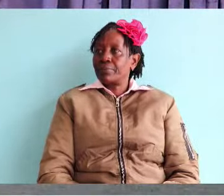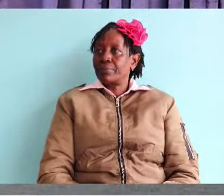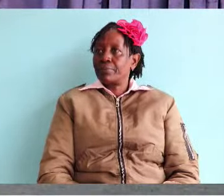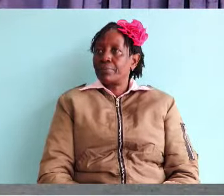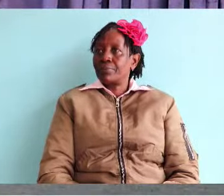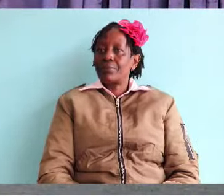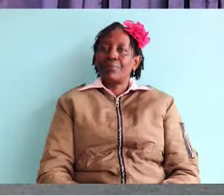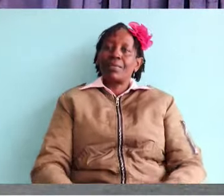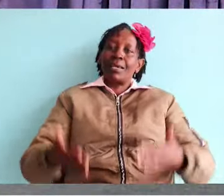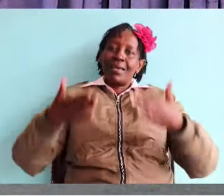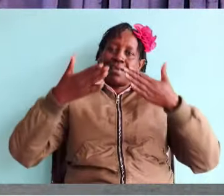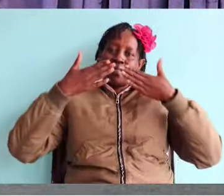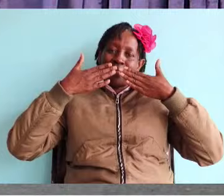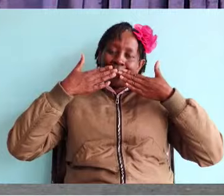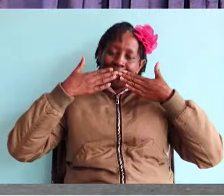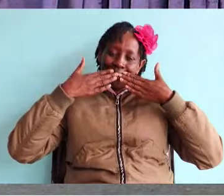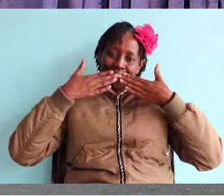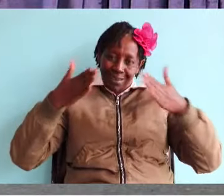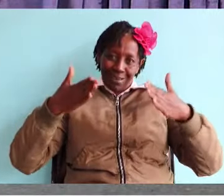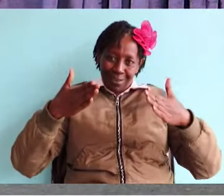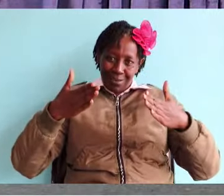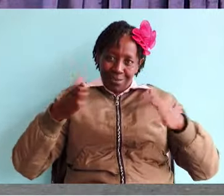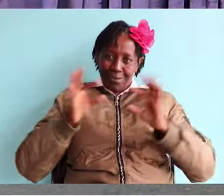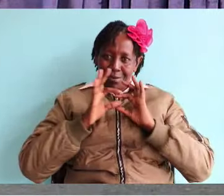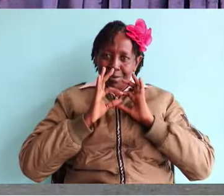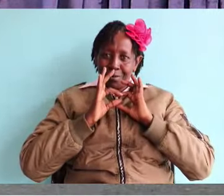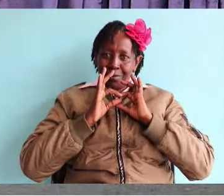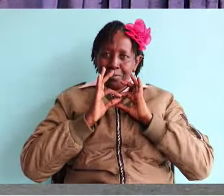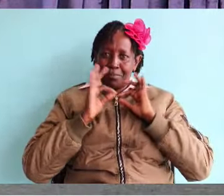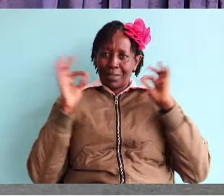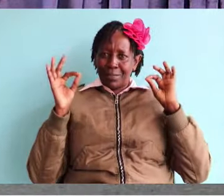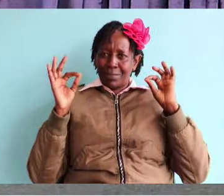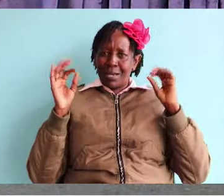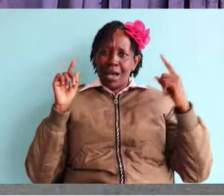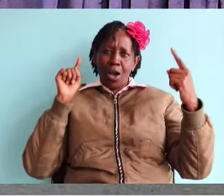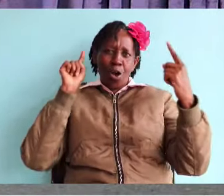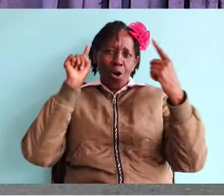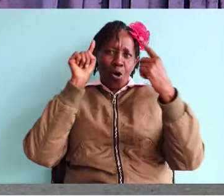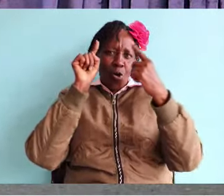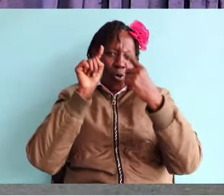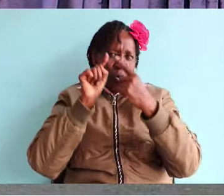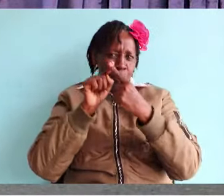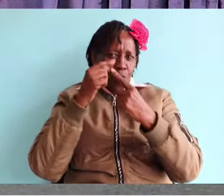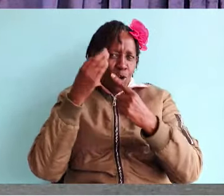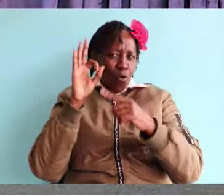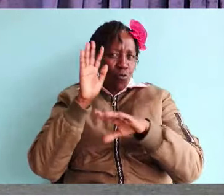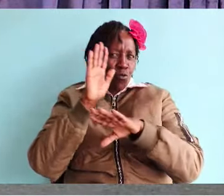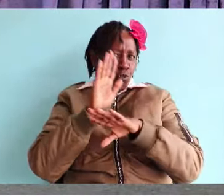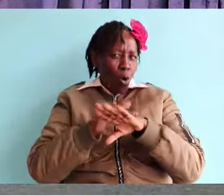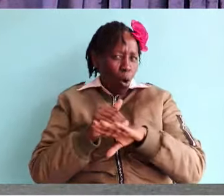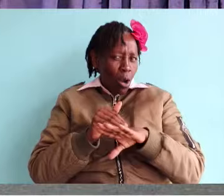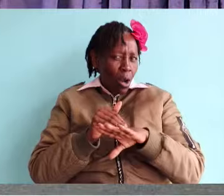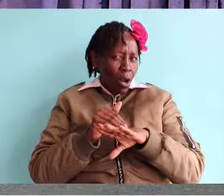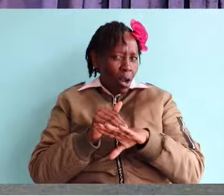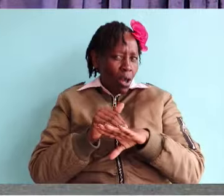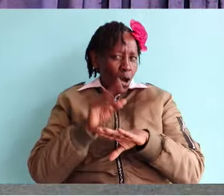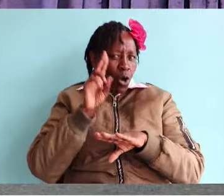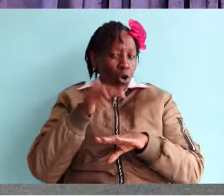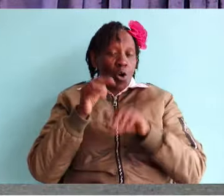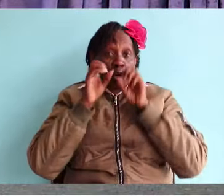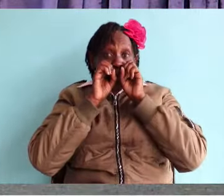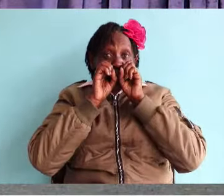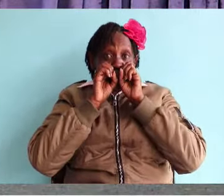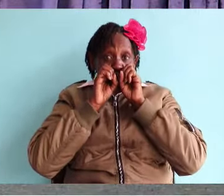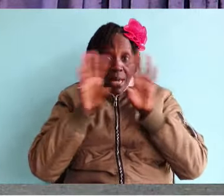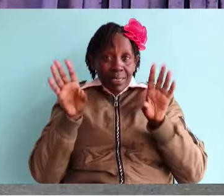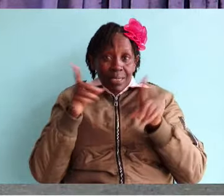Thank you, Pastor, for that great reminder. The goal of our calling is not the blessings here, but the enduring faith that leads to eternal